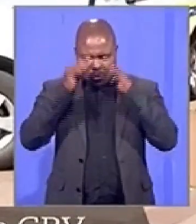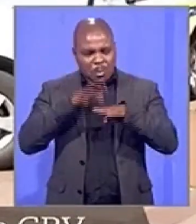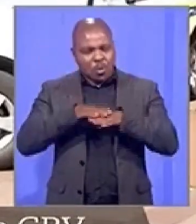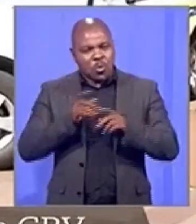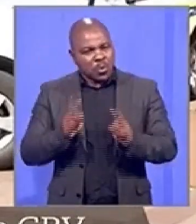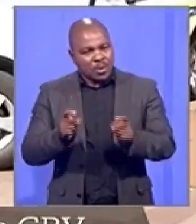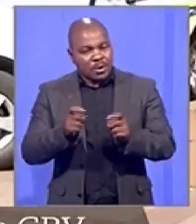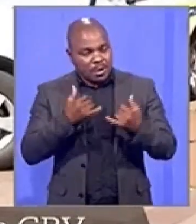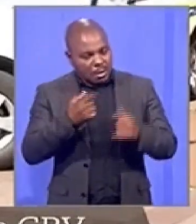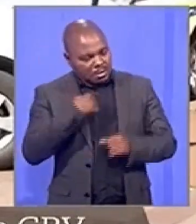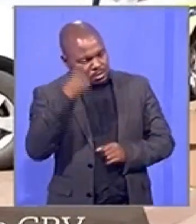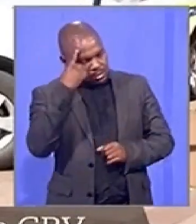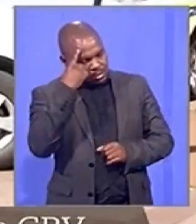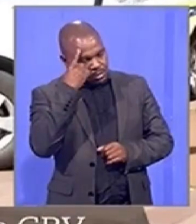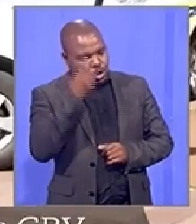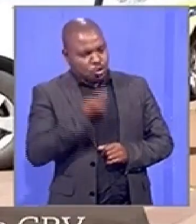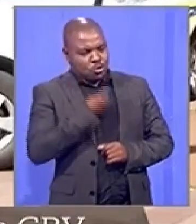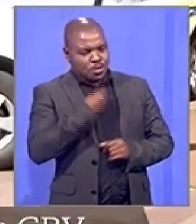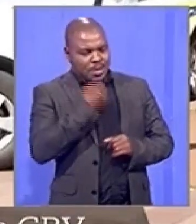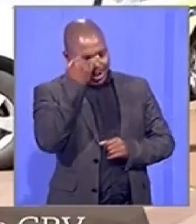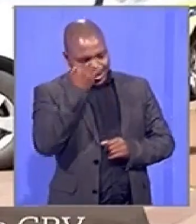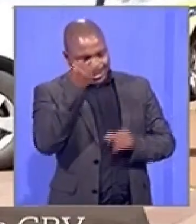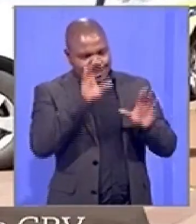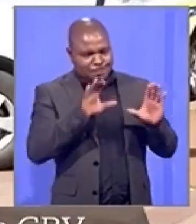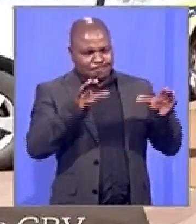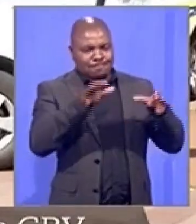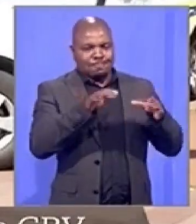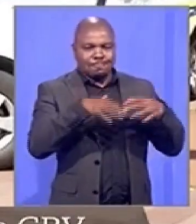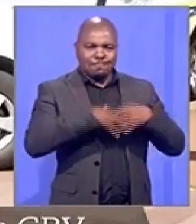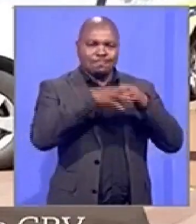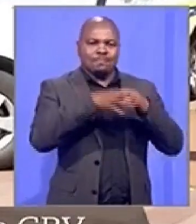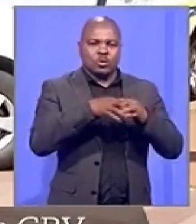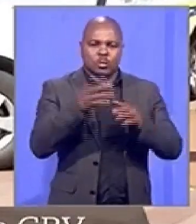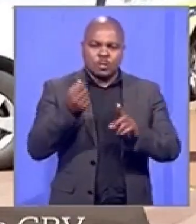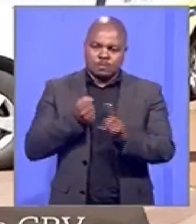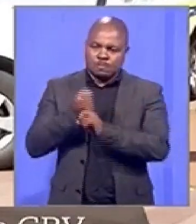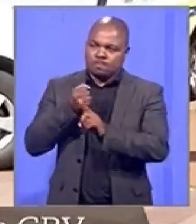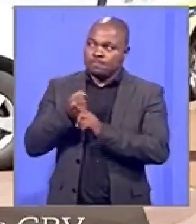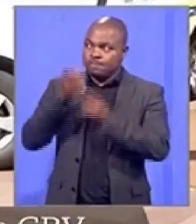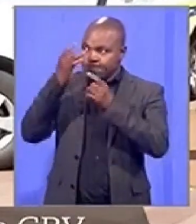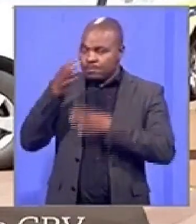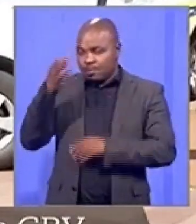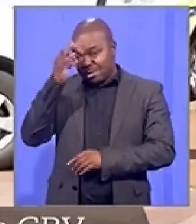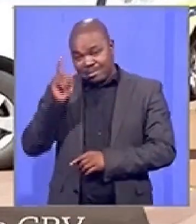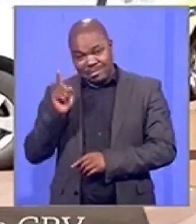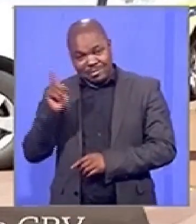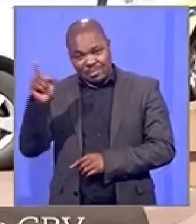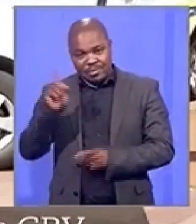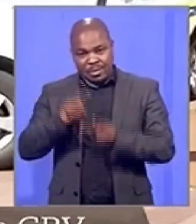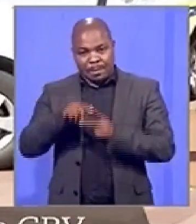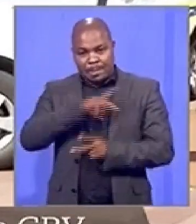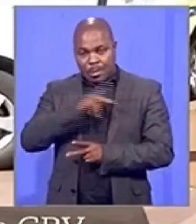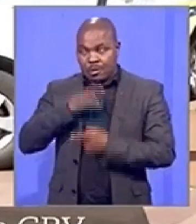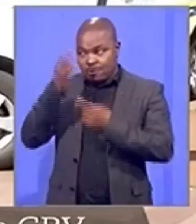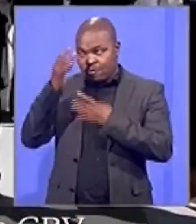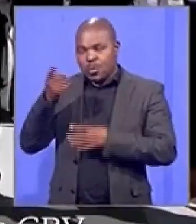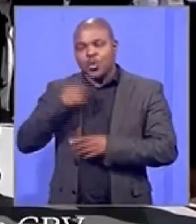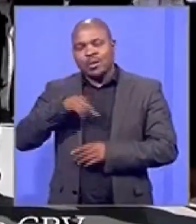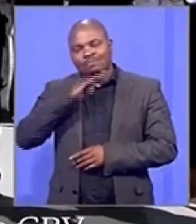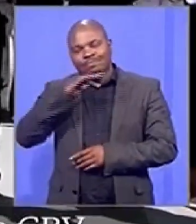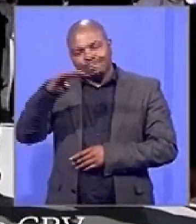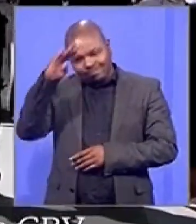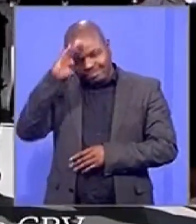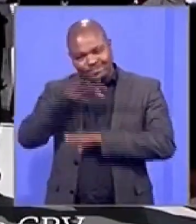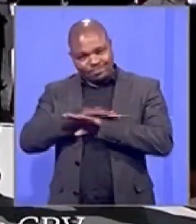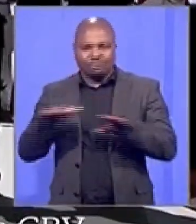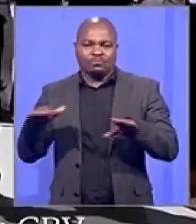why as the youth we're taking initiative right now that we're going to step up and tell the government and we tell the Premier that now we're tired of this, now we're